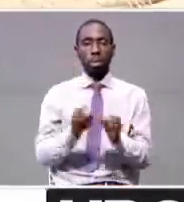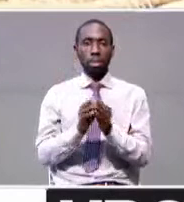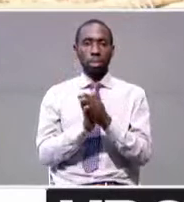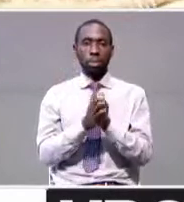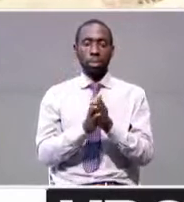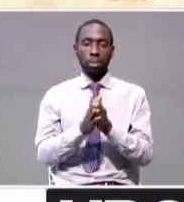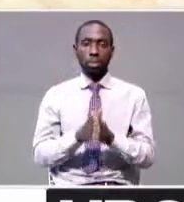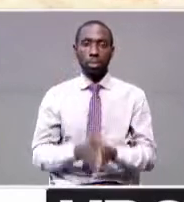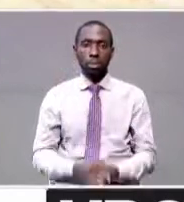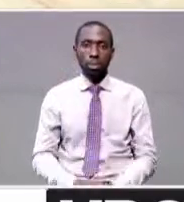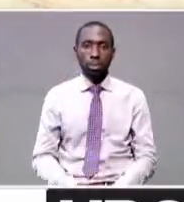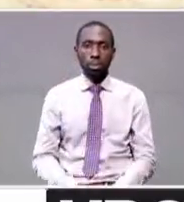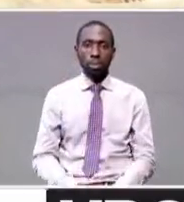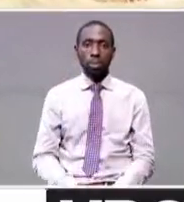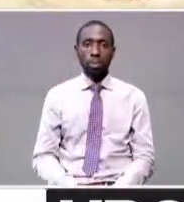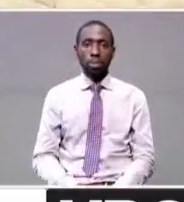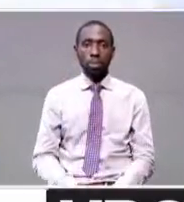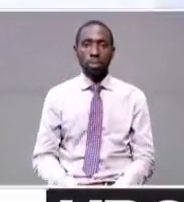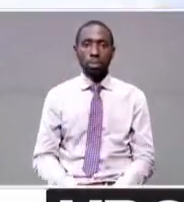Sebira mu Kampala.